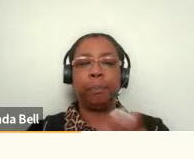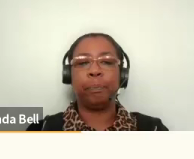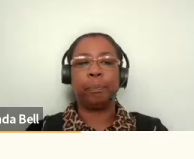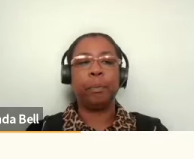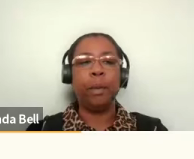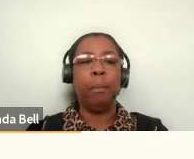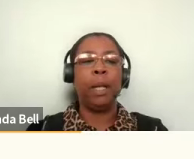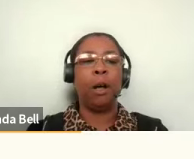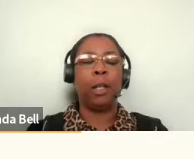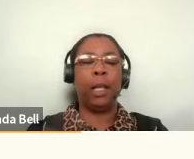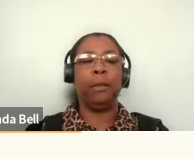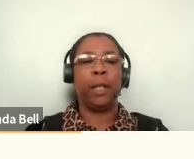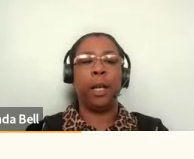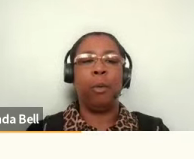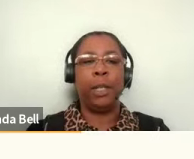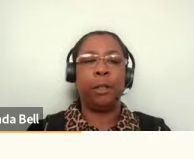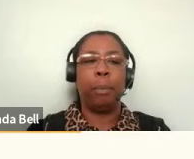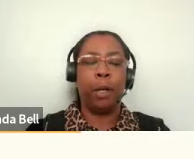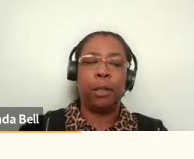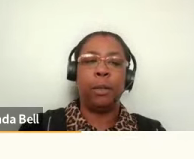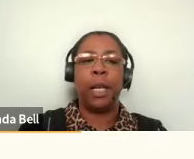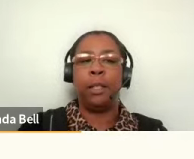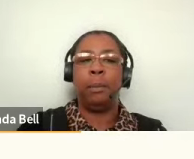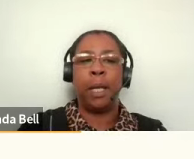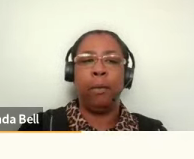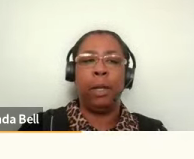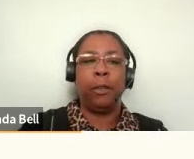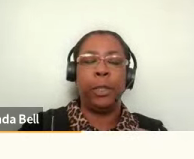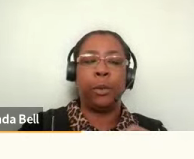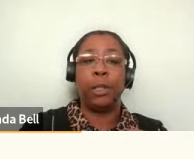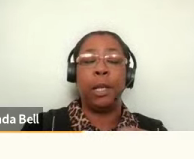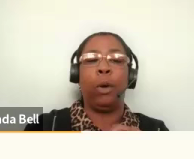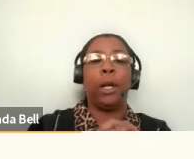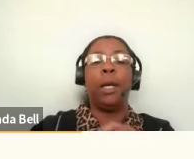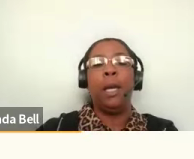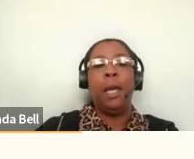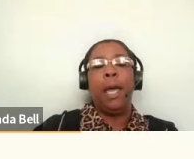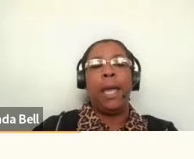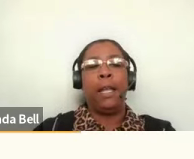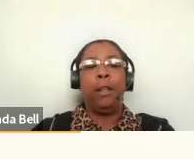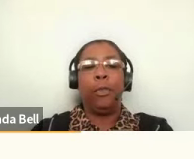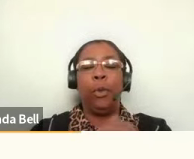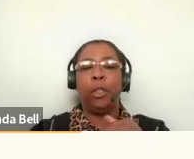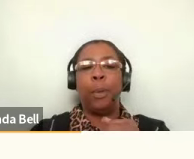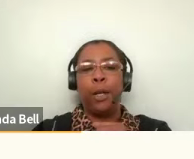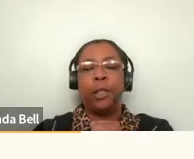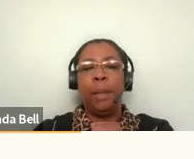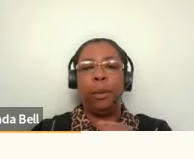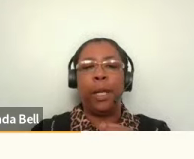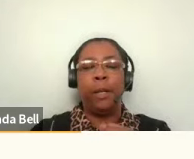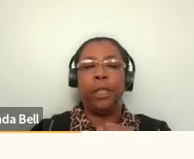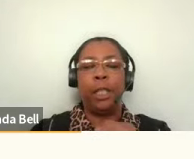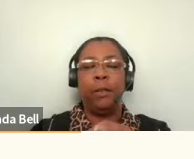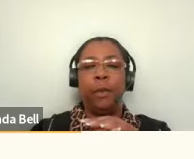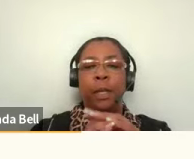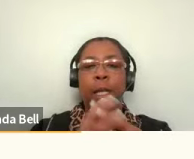based. But all collectively, they all went into the burns. That is the Behavioral Health Resource Network. And through those burns,